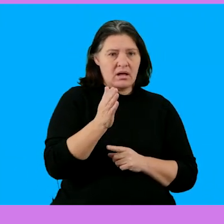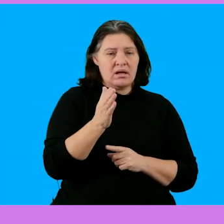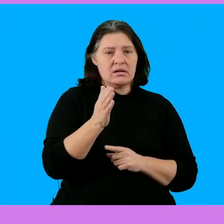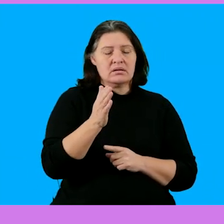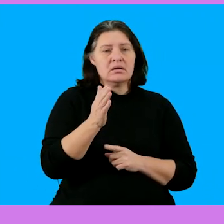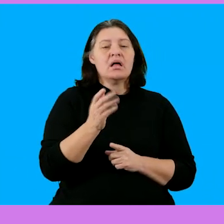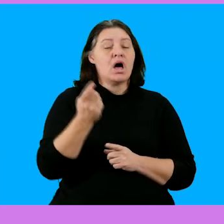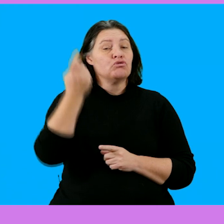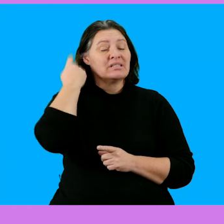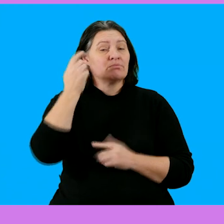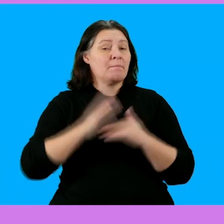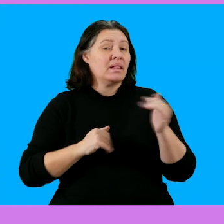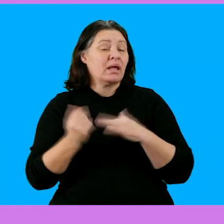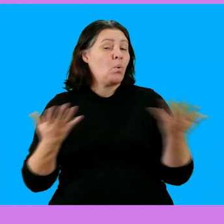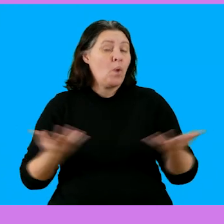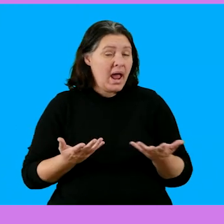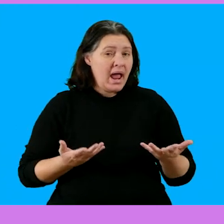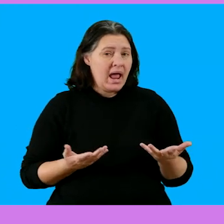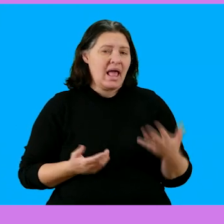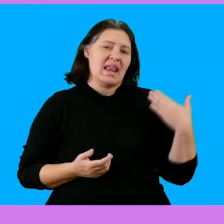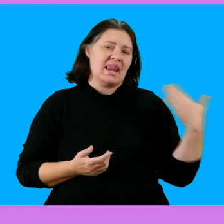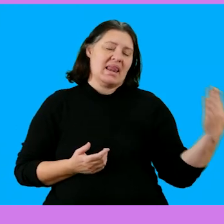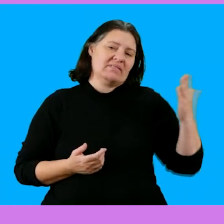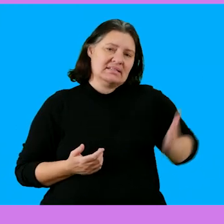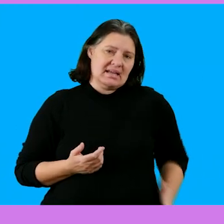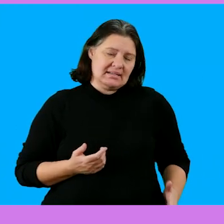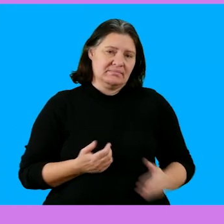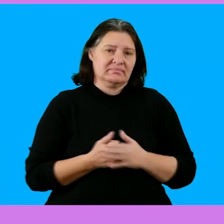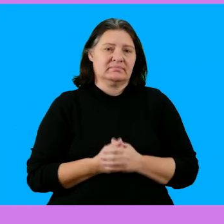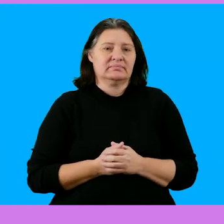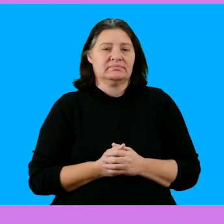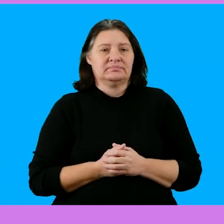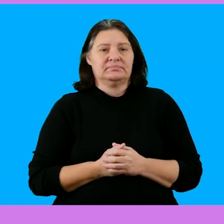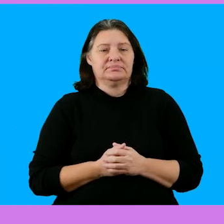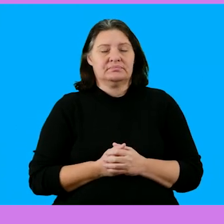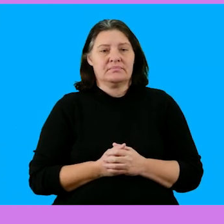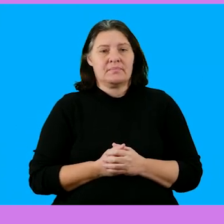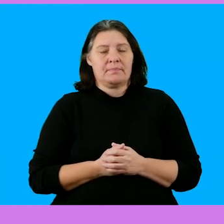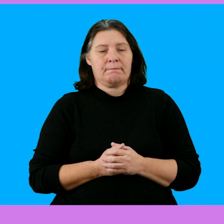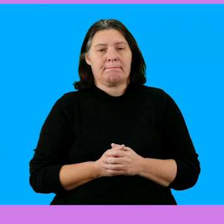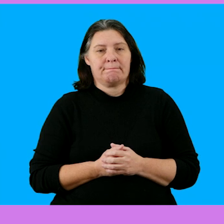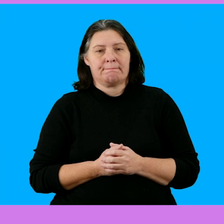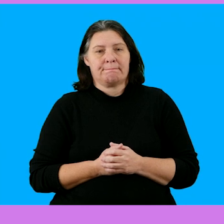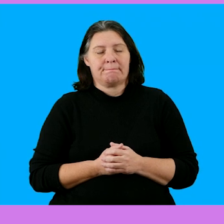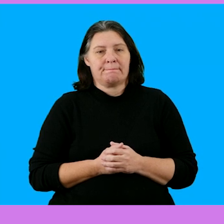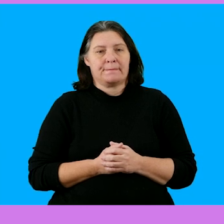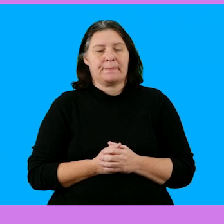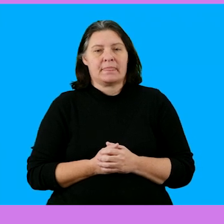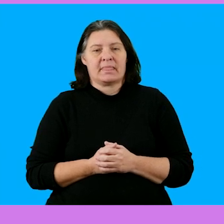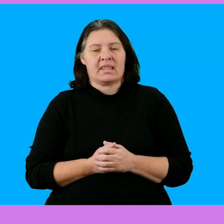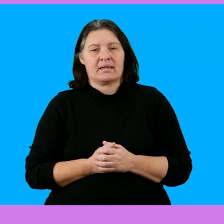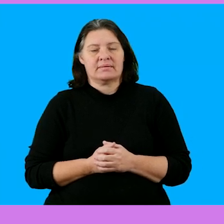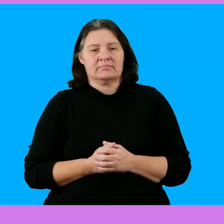here all along, the reception building will then be on the left-hand side. We agree? So that will